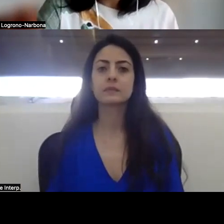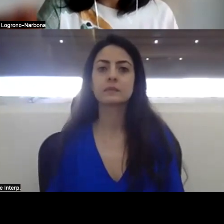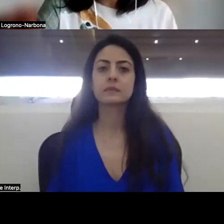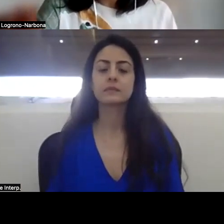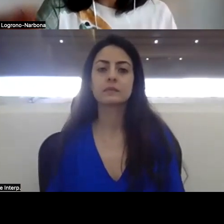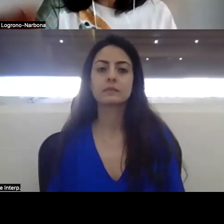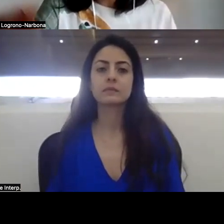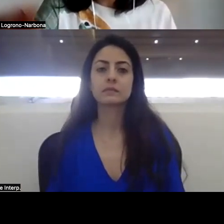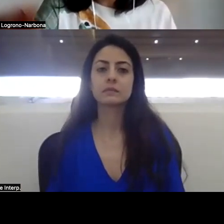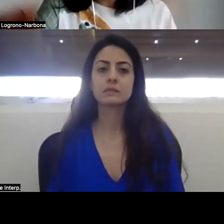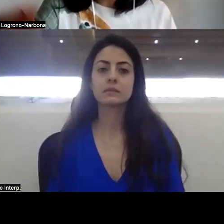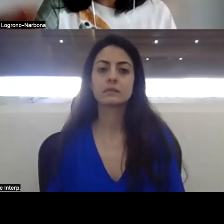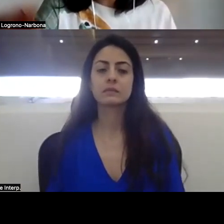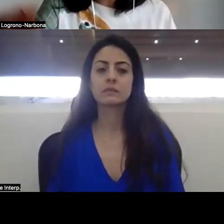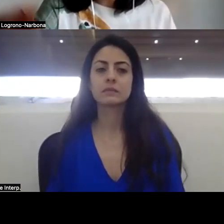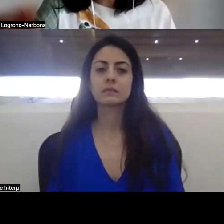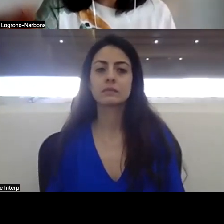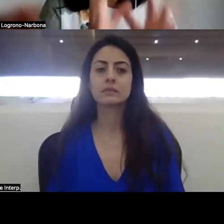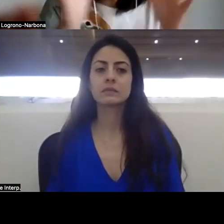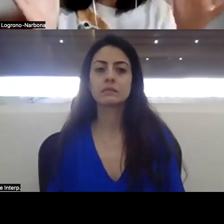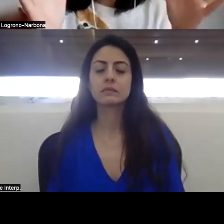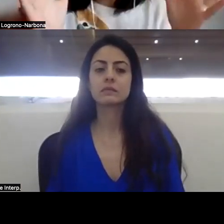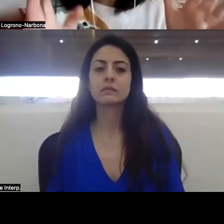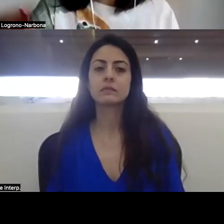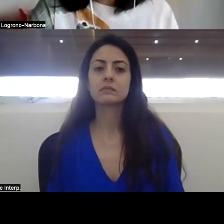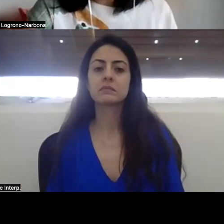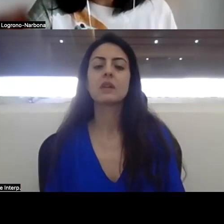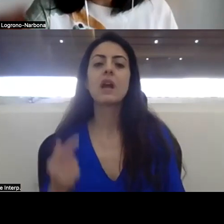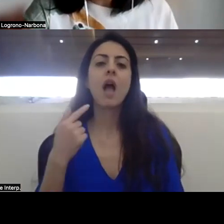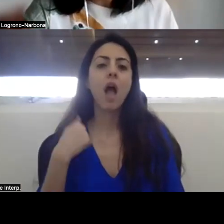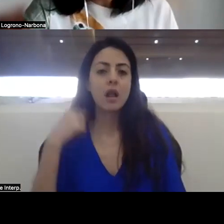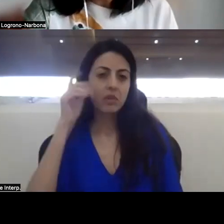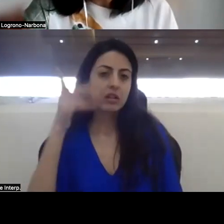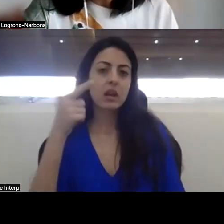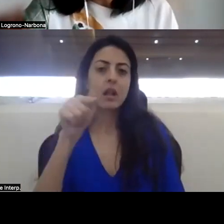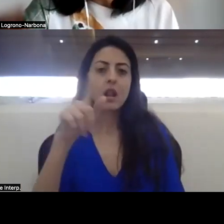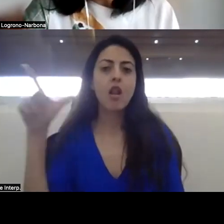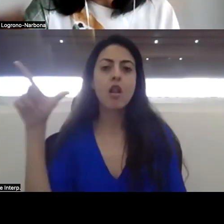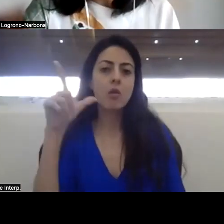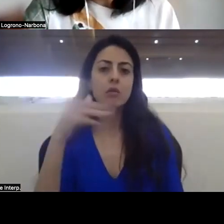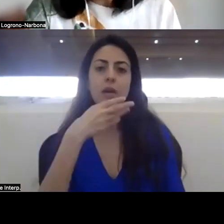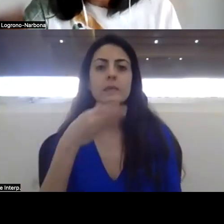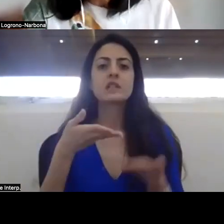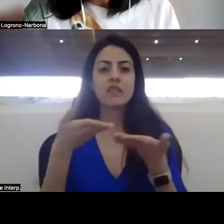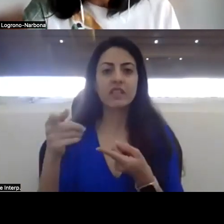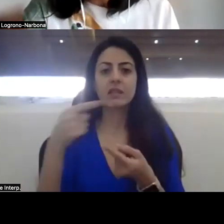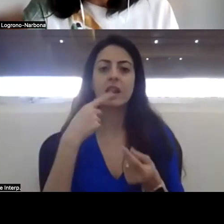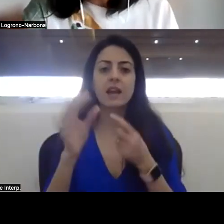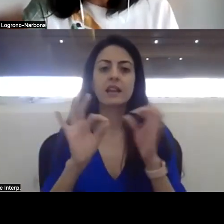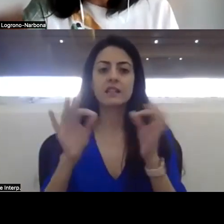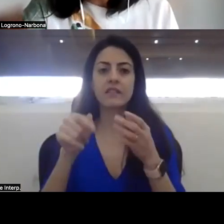Luca, can I suggest that you may take these questions since you've provided a regional overview, if I may?